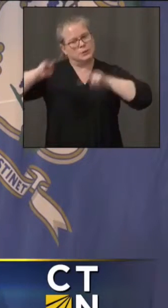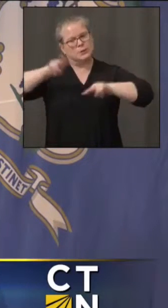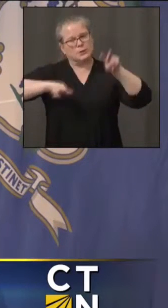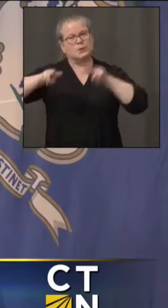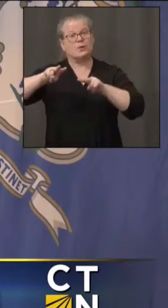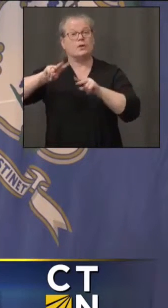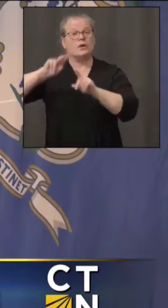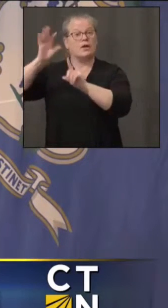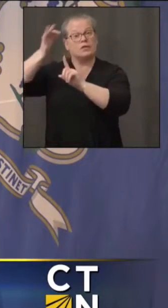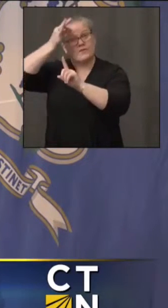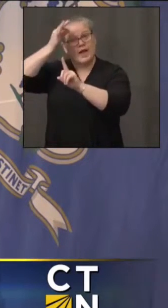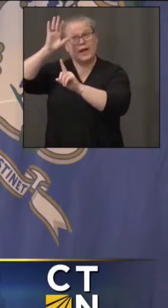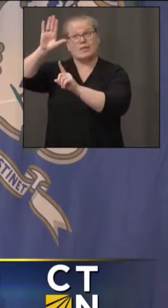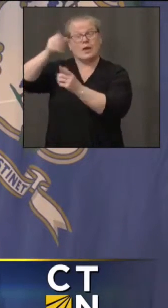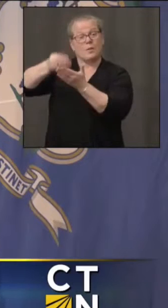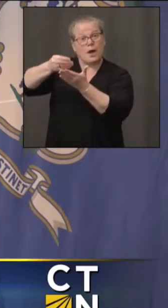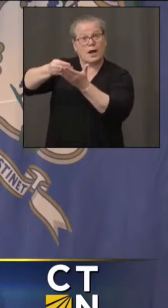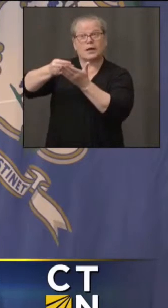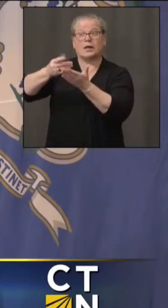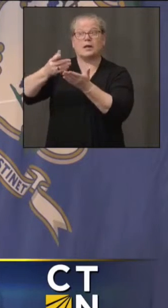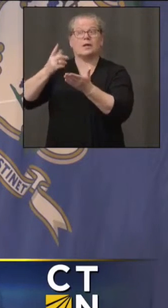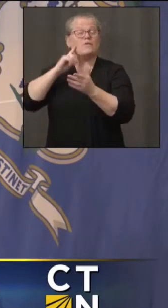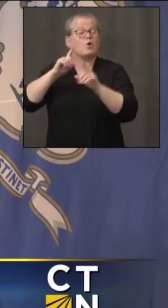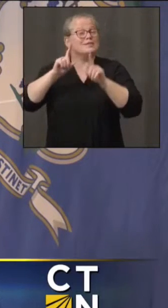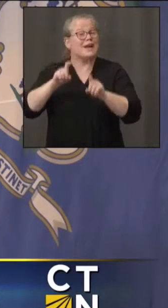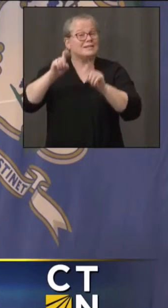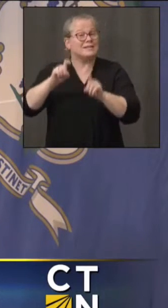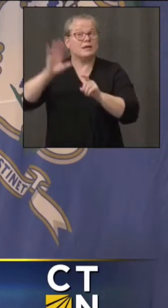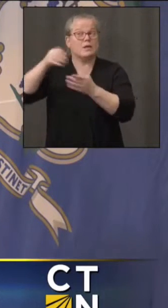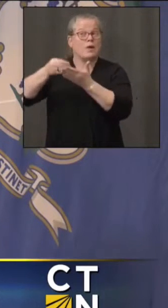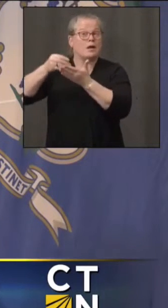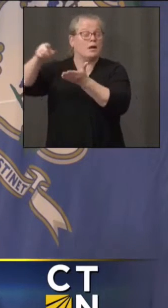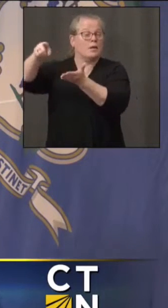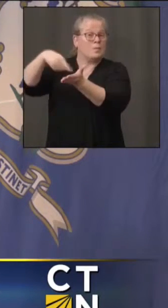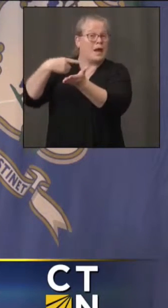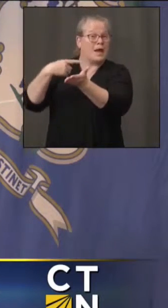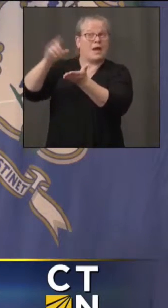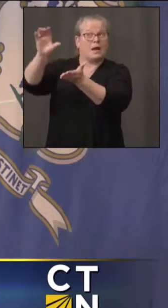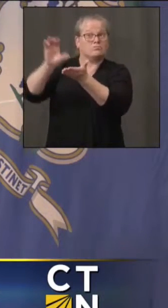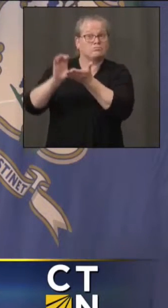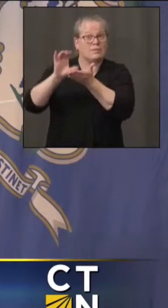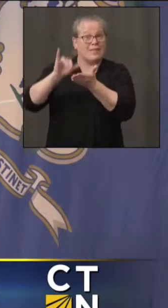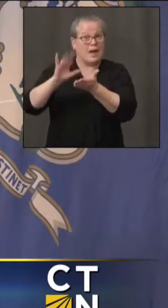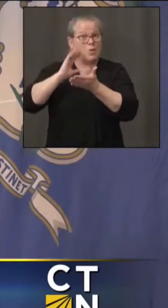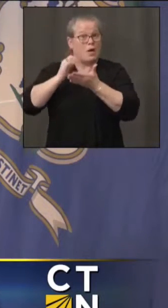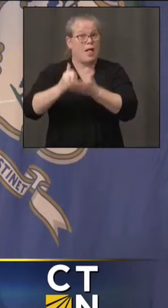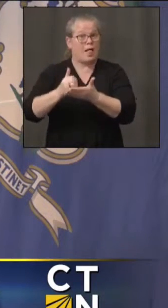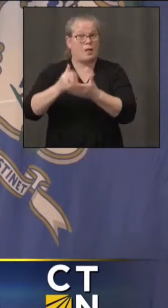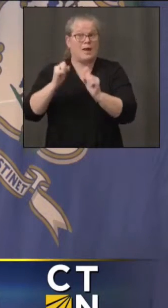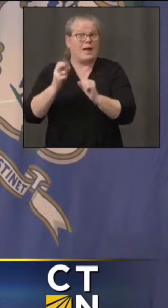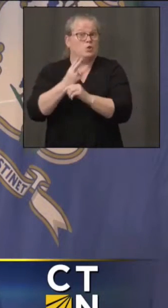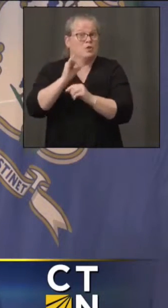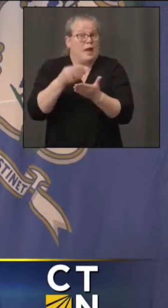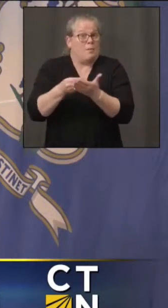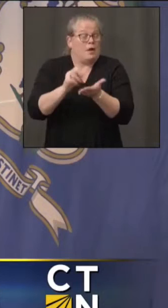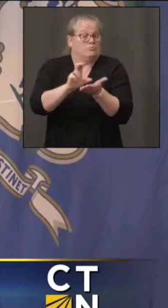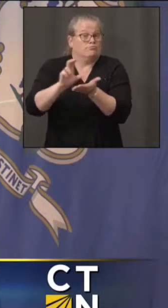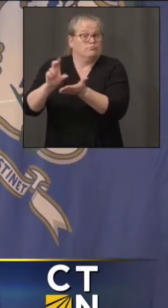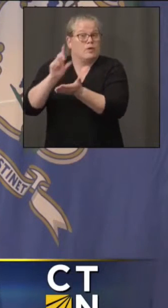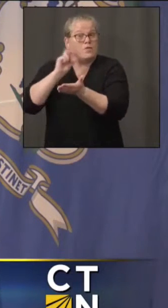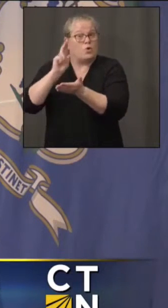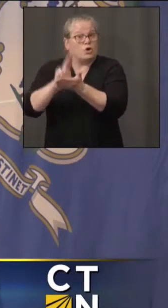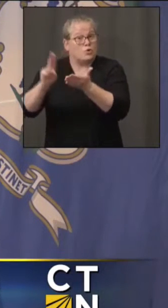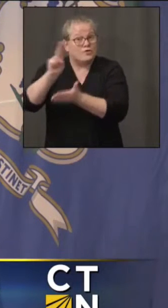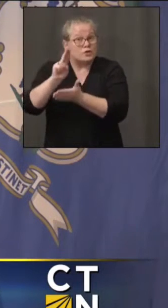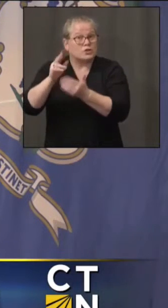in terms of testing, see whether that gives us any more flexibility to help out universities going forward. I think we